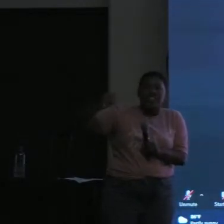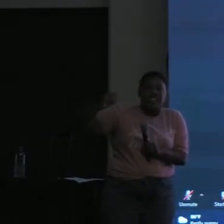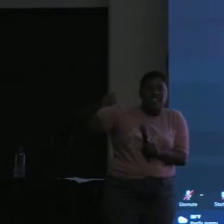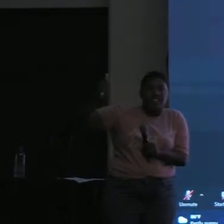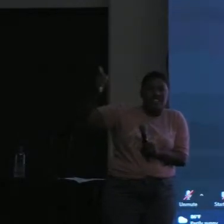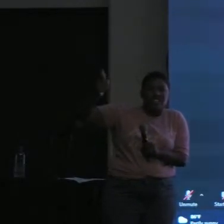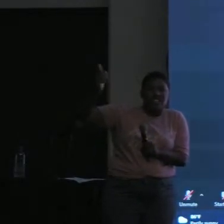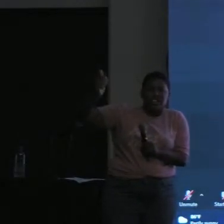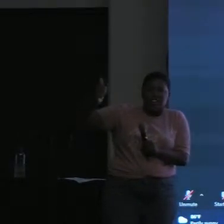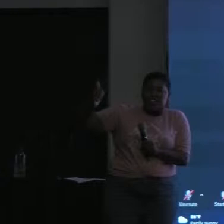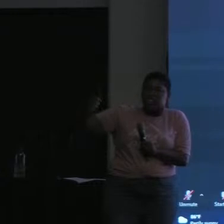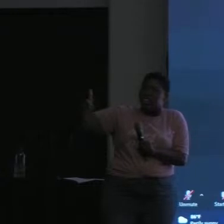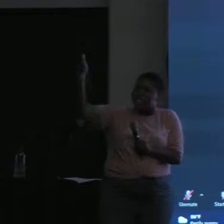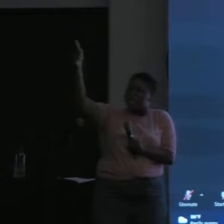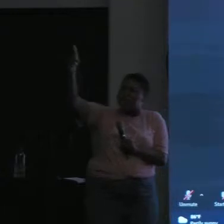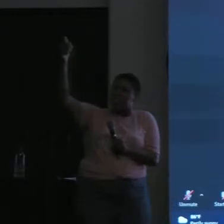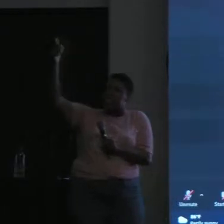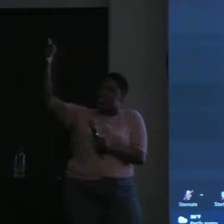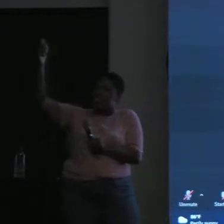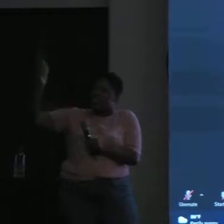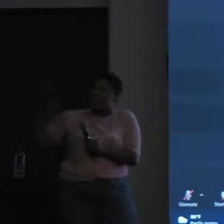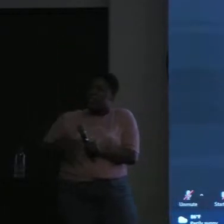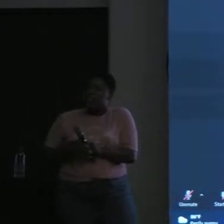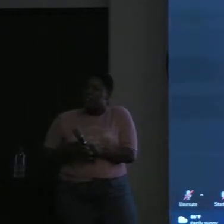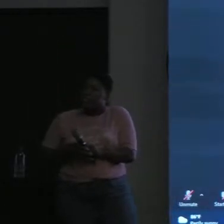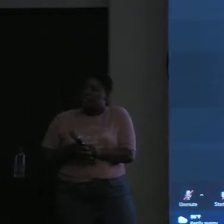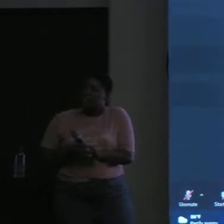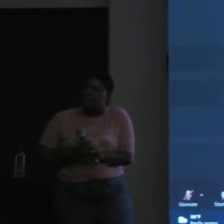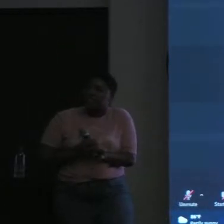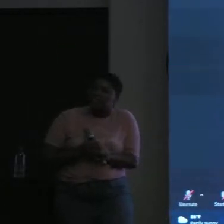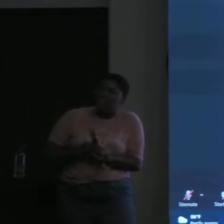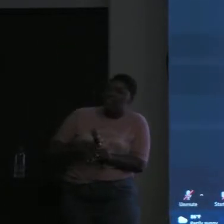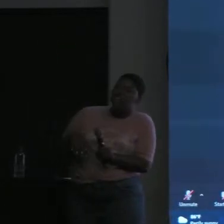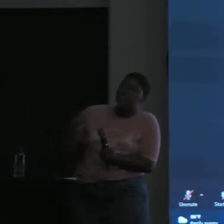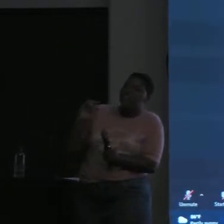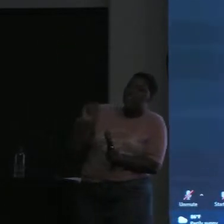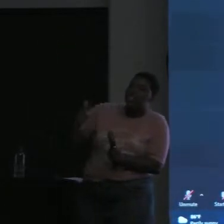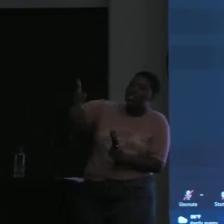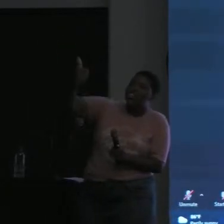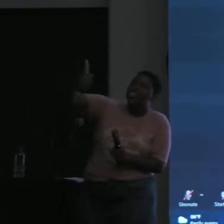Can y'all hear? Can we turn the...